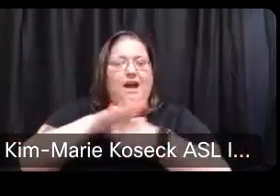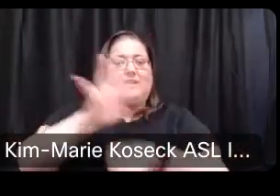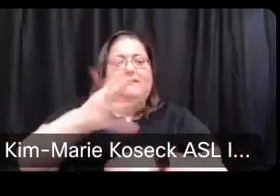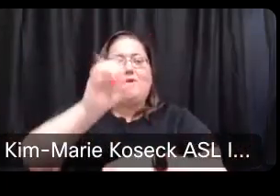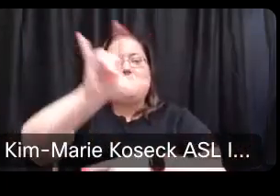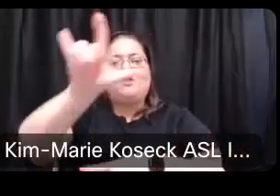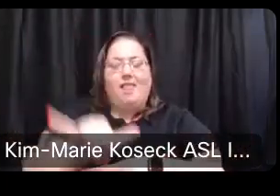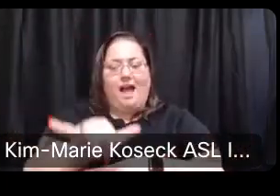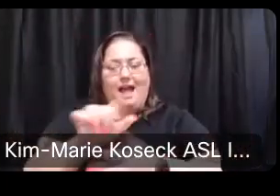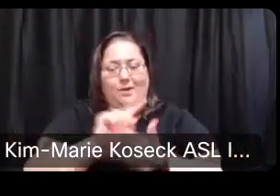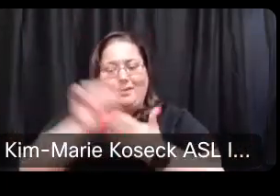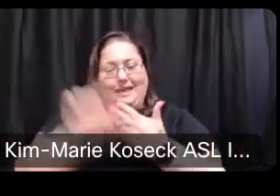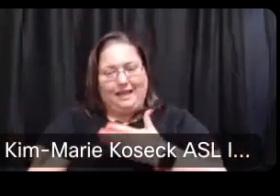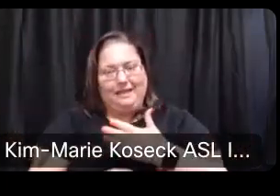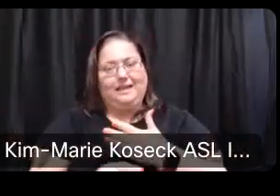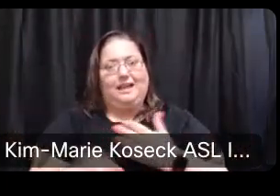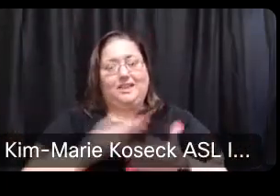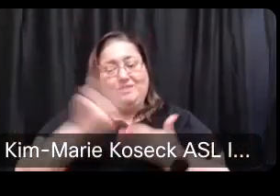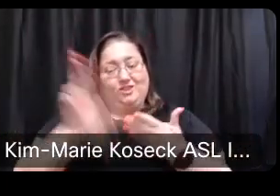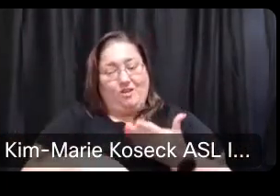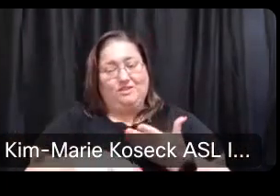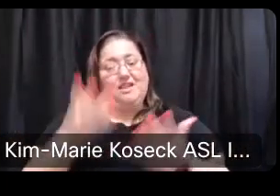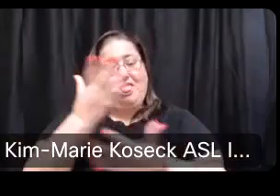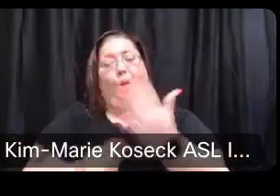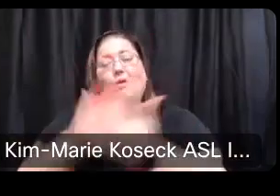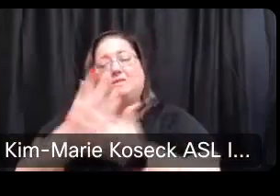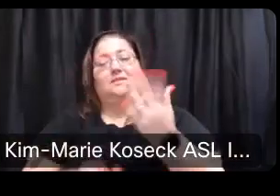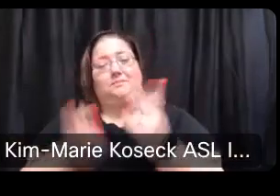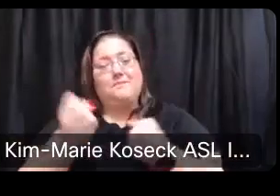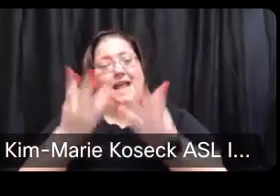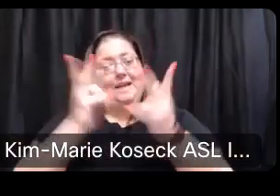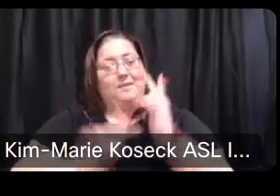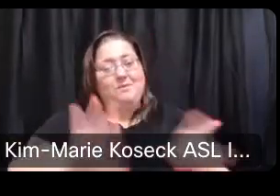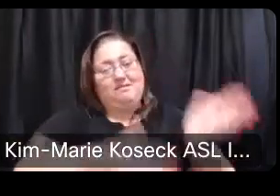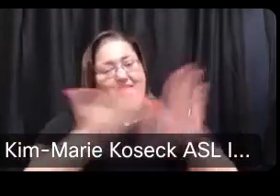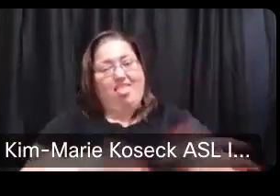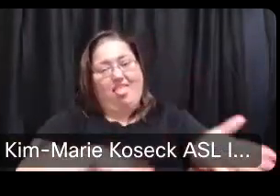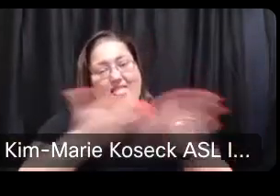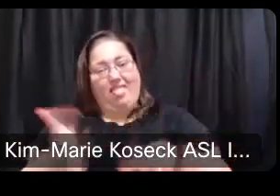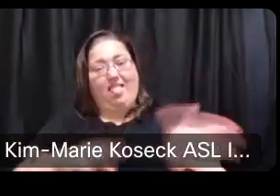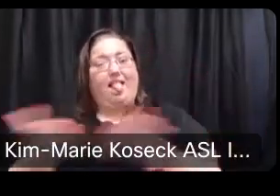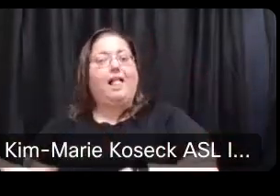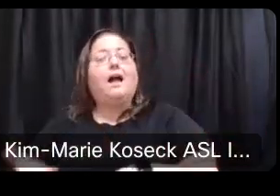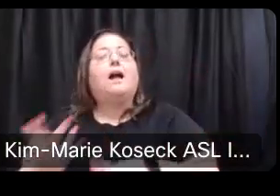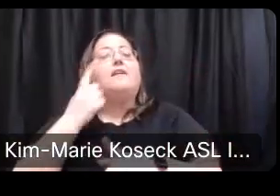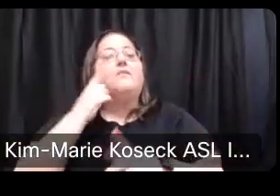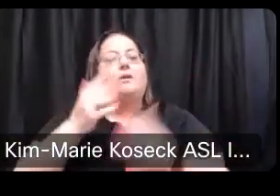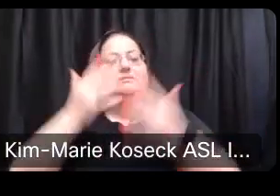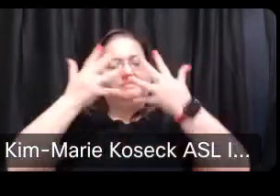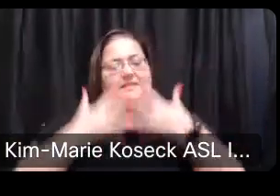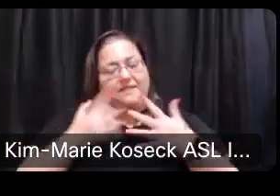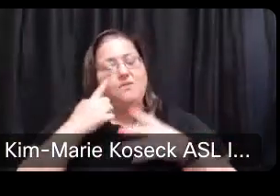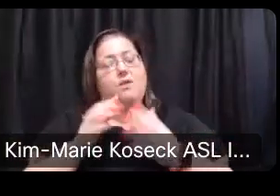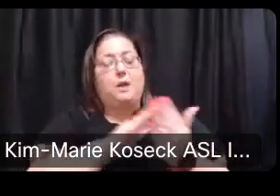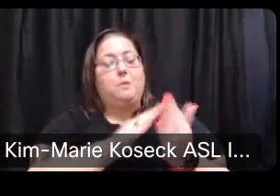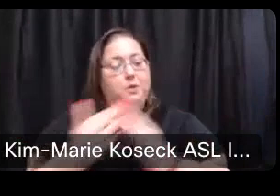weekend, have resulted in a significant loss of life. This has been a devastating event for the affected